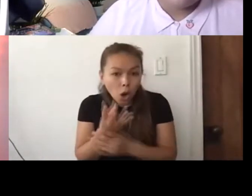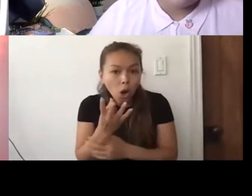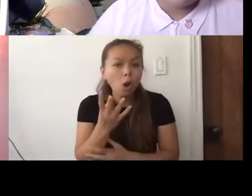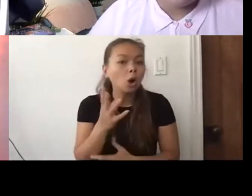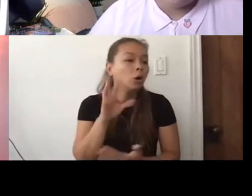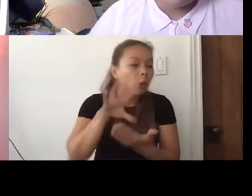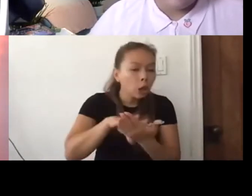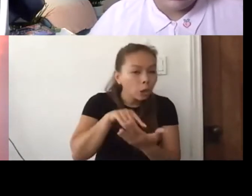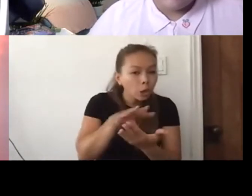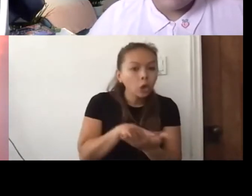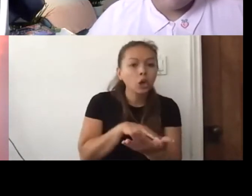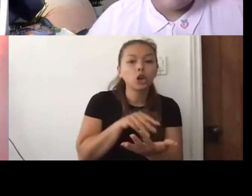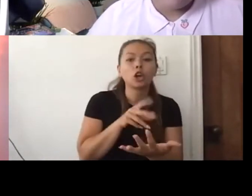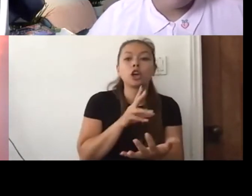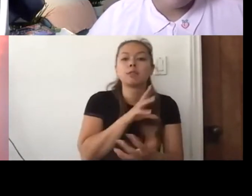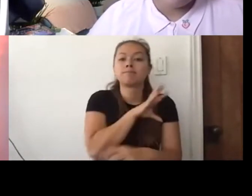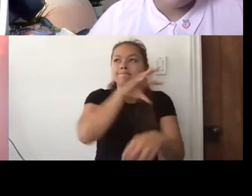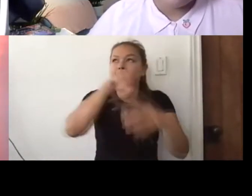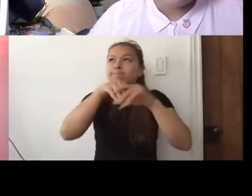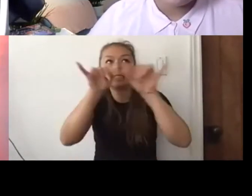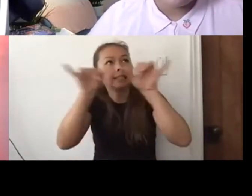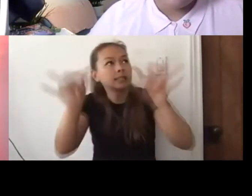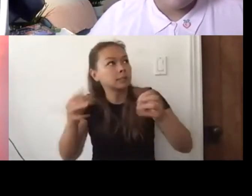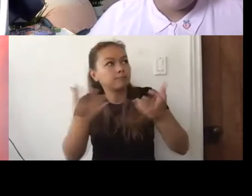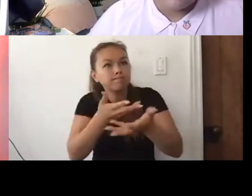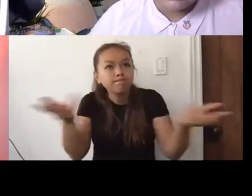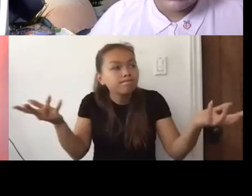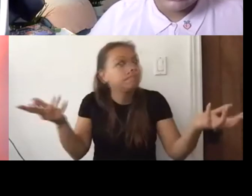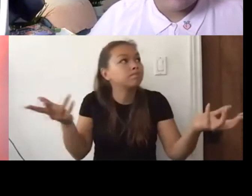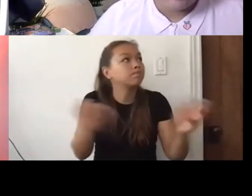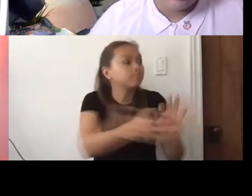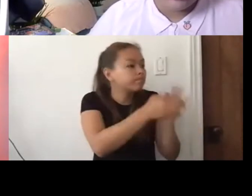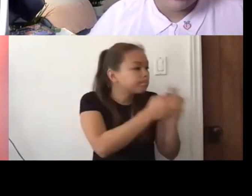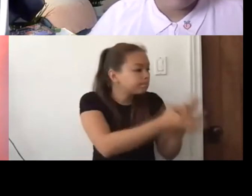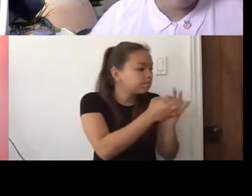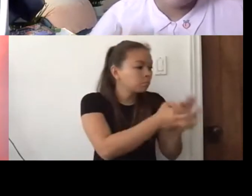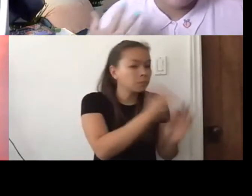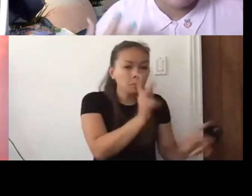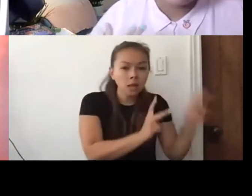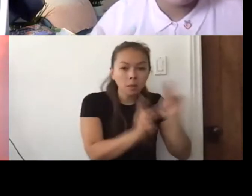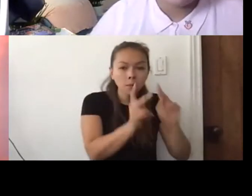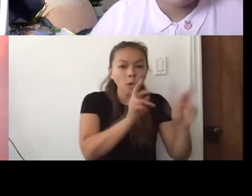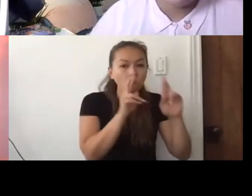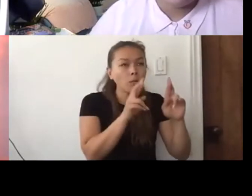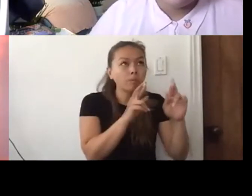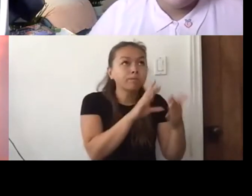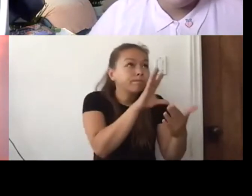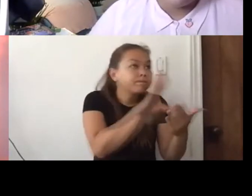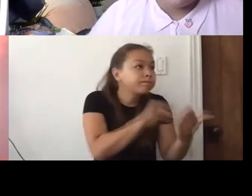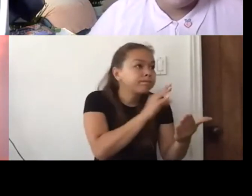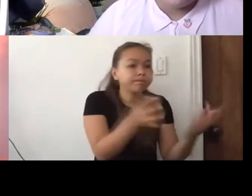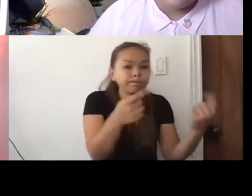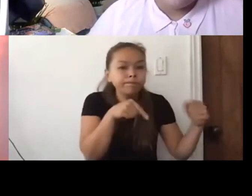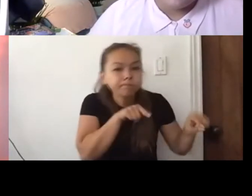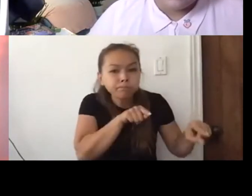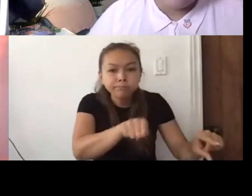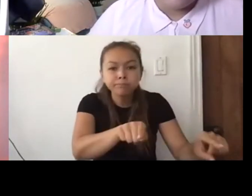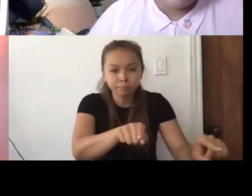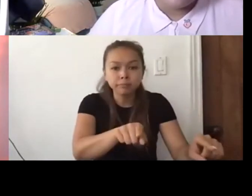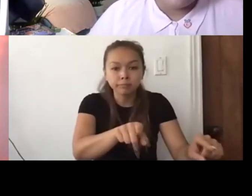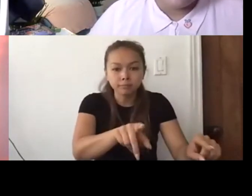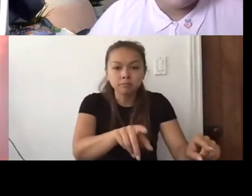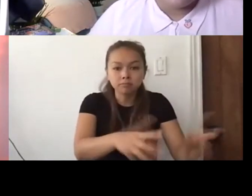the systems that we're in relation with folks that we hope to continue to learn and grow alongside. You know, at the same